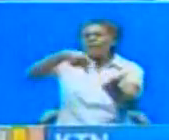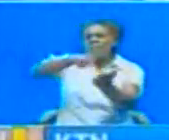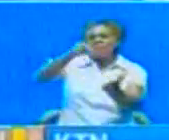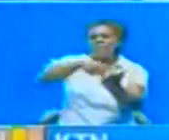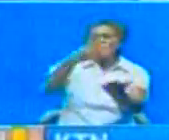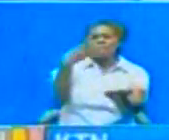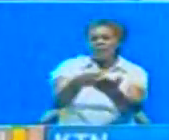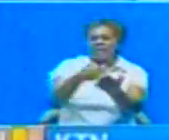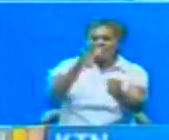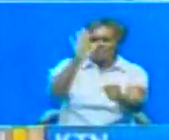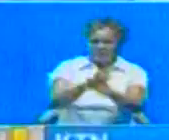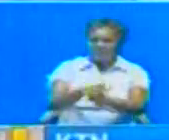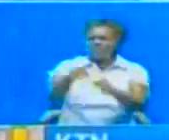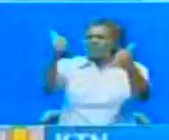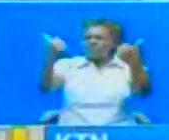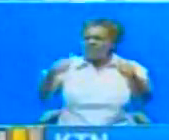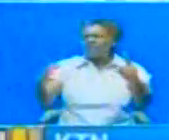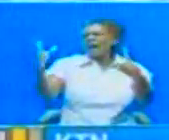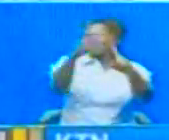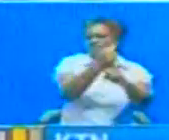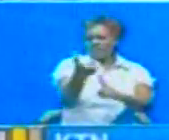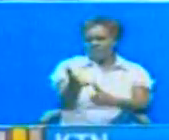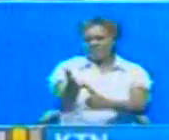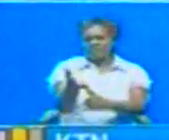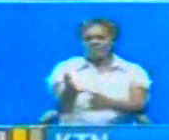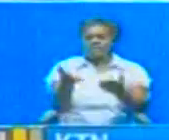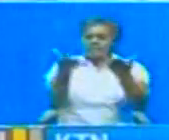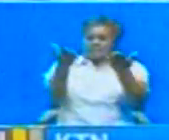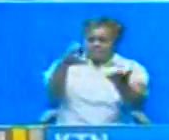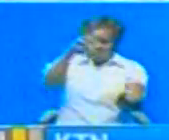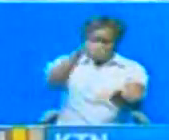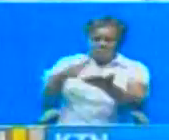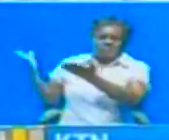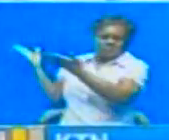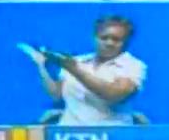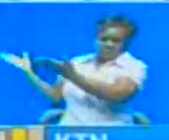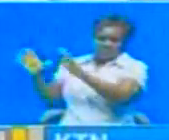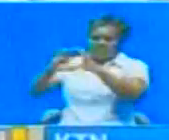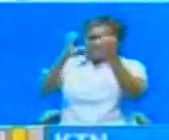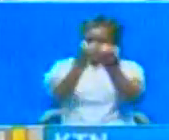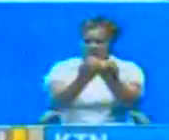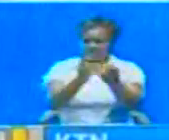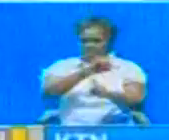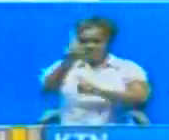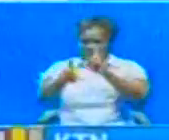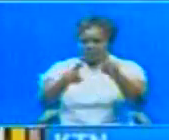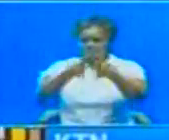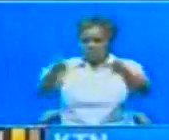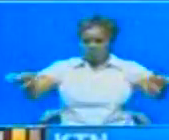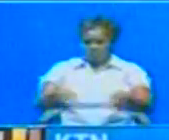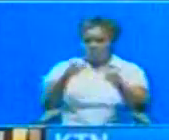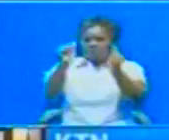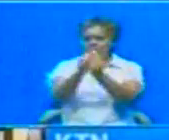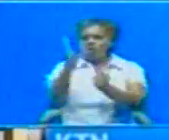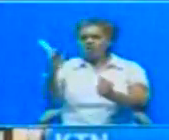school. And some have never even achieved this. This is the exact spot where Russel sat his KCPE exams. The